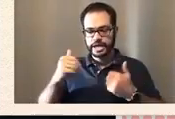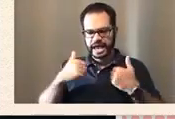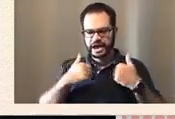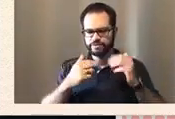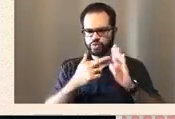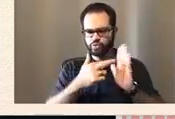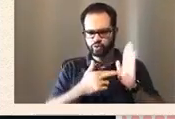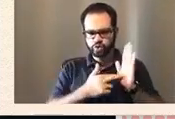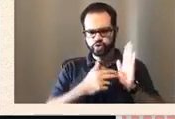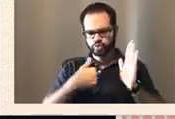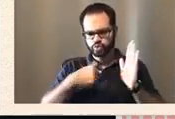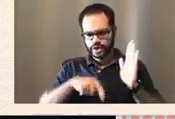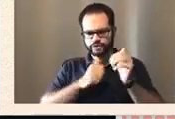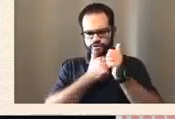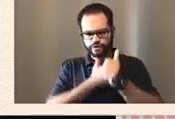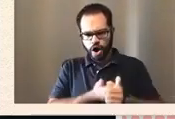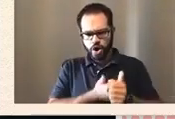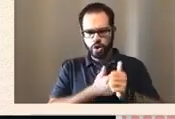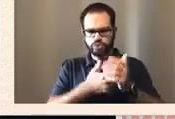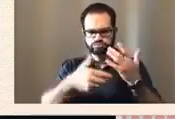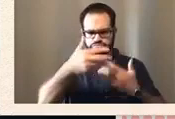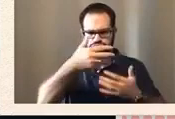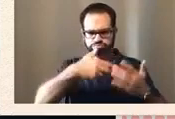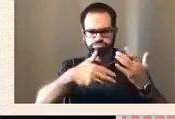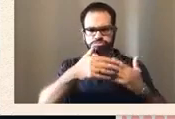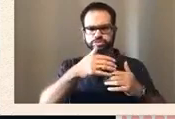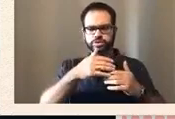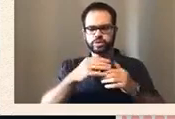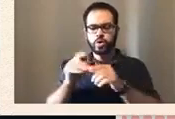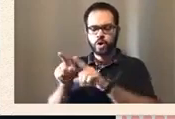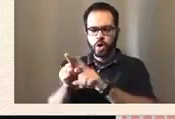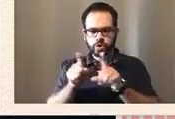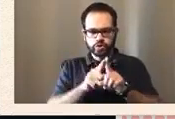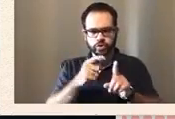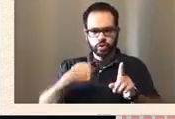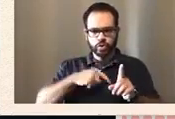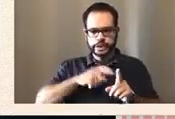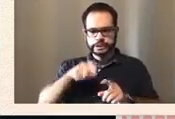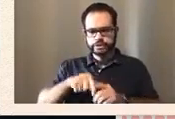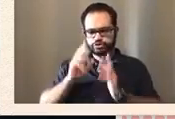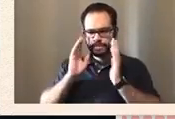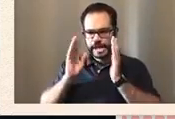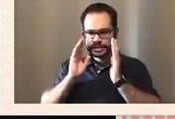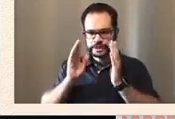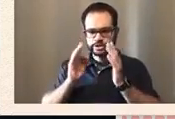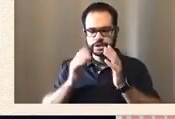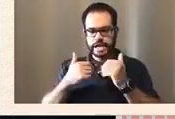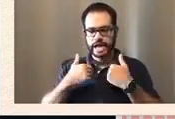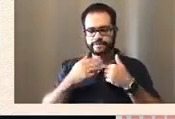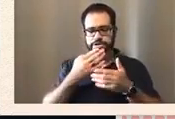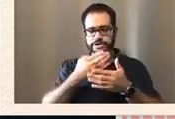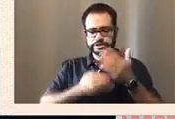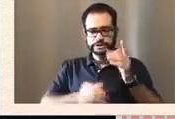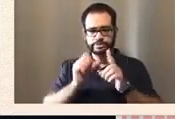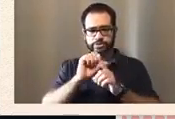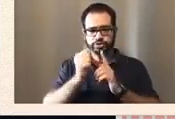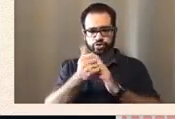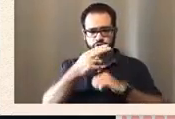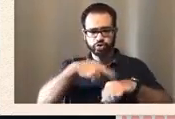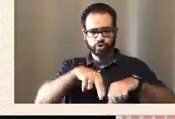follow, we also need to pay attention to the fact that there are some social norms that hurt people with